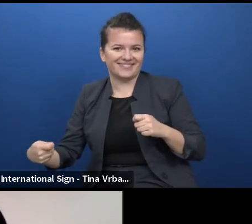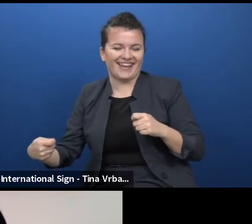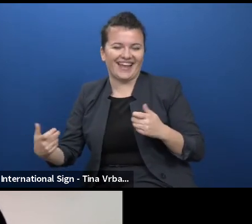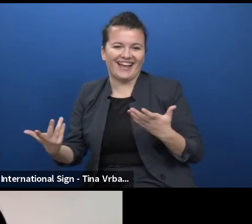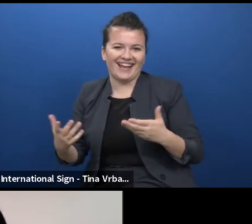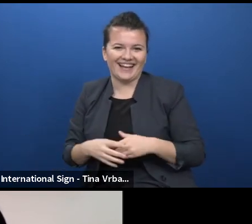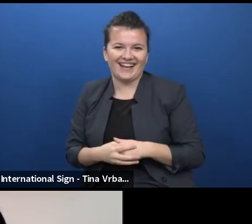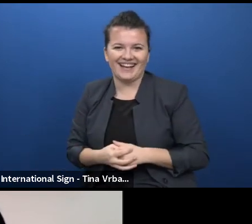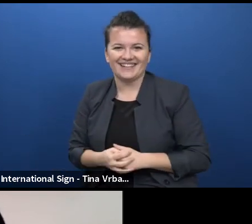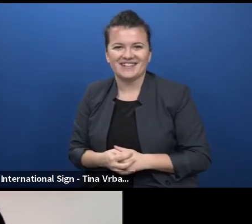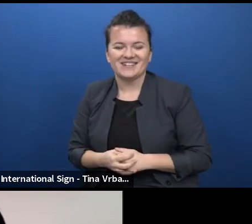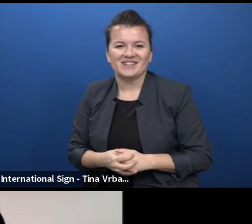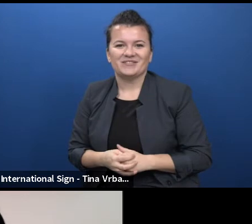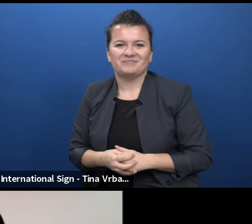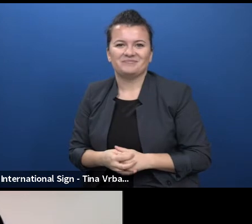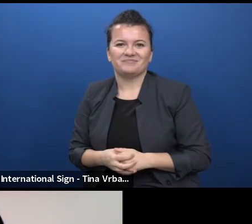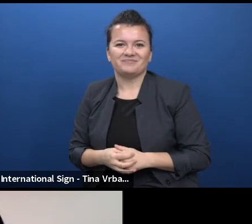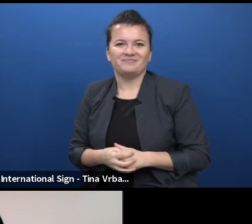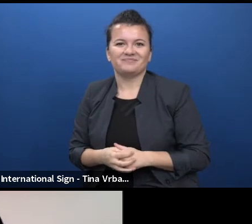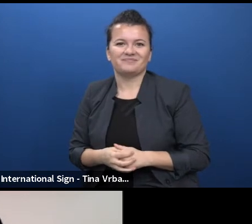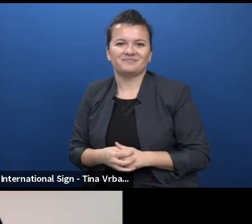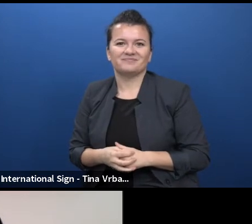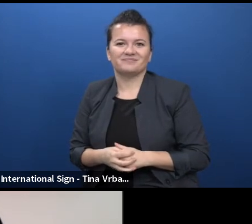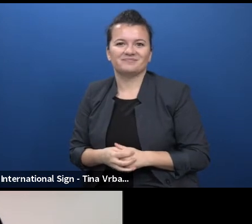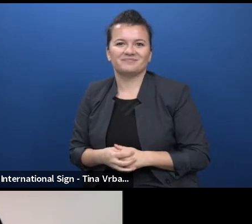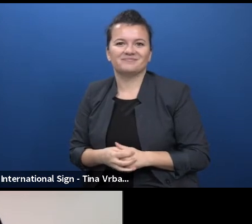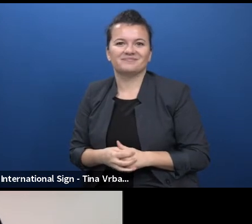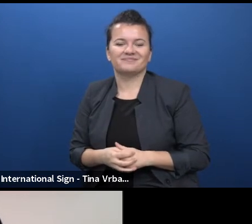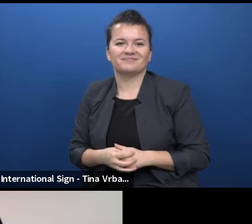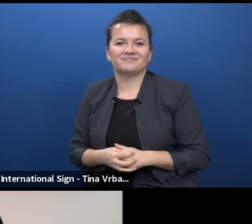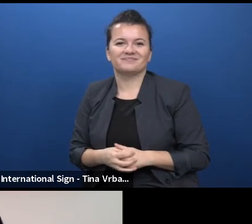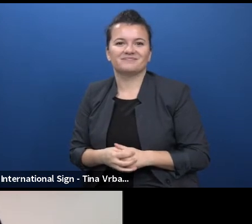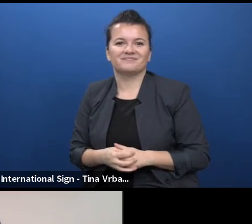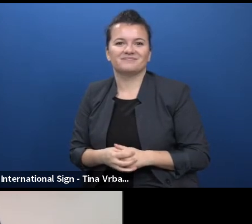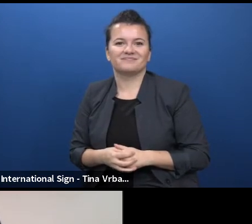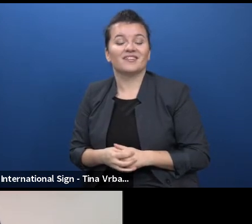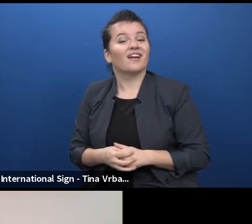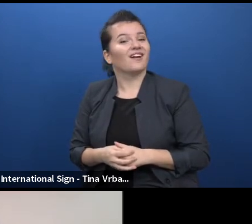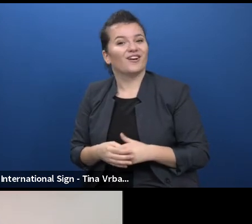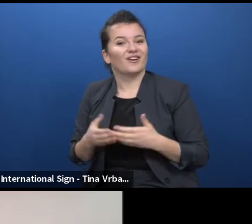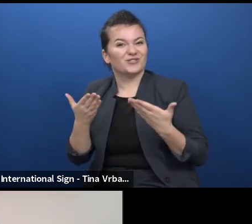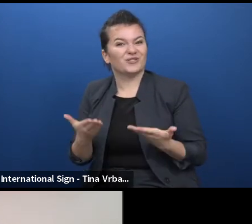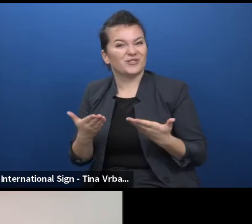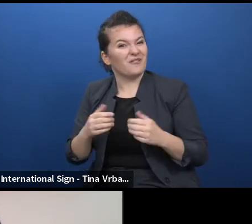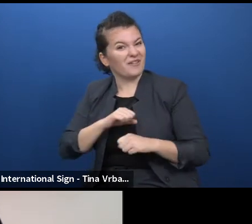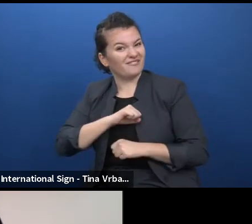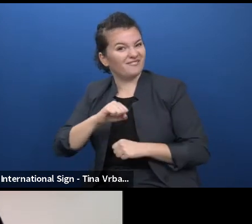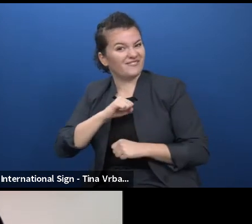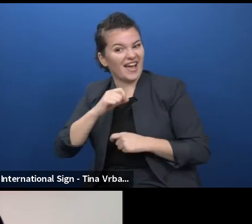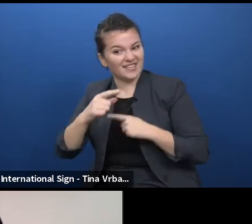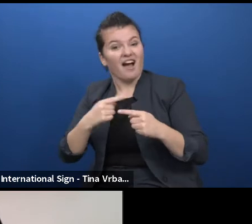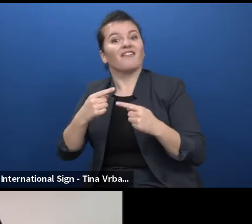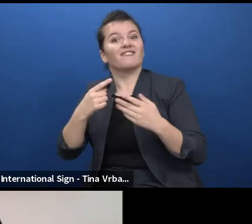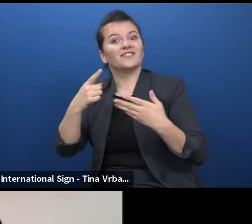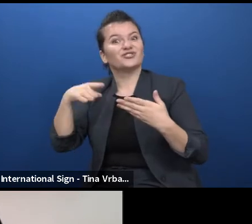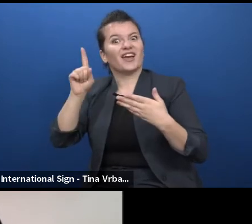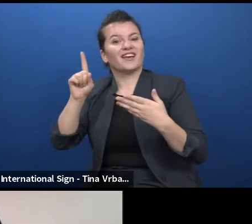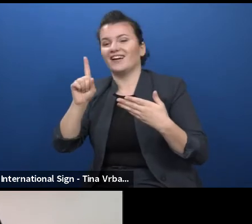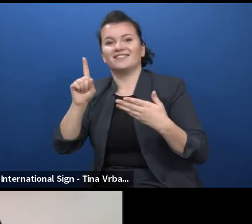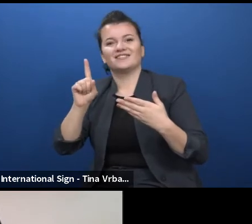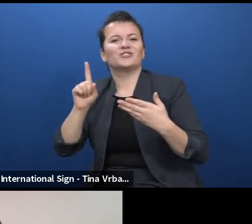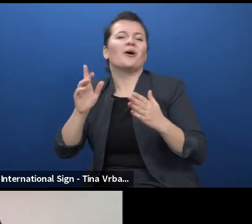and time, we're running behind of schedule, but we are a bit early this morning. So we'll ask